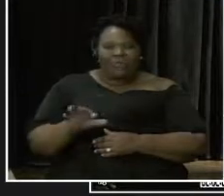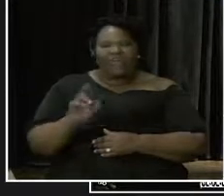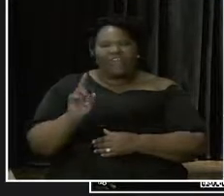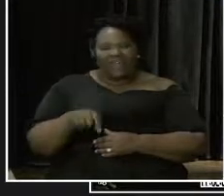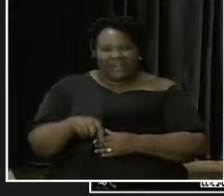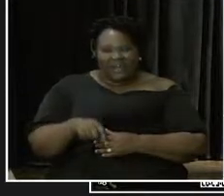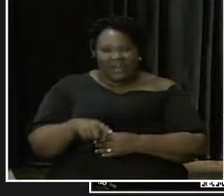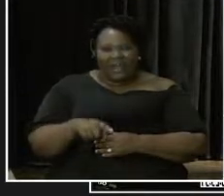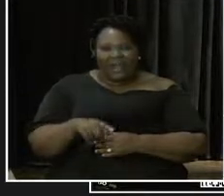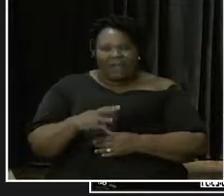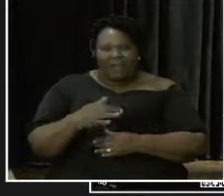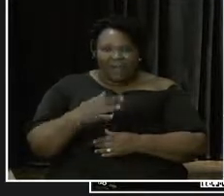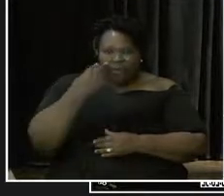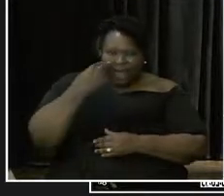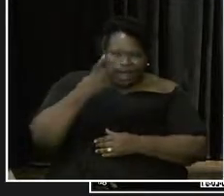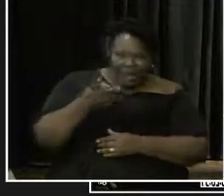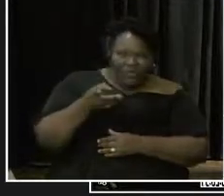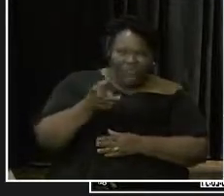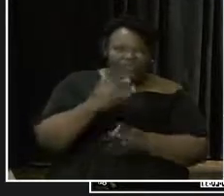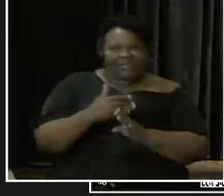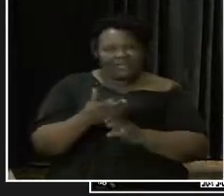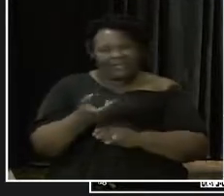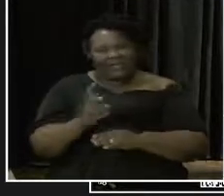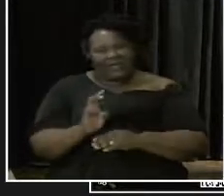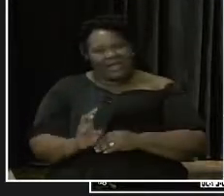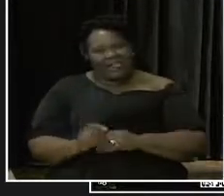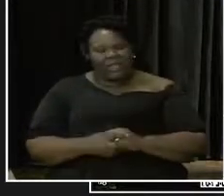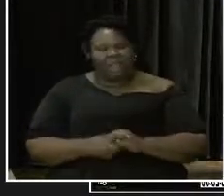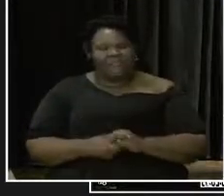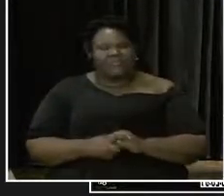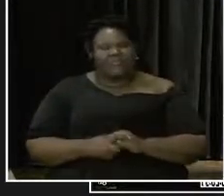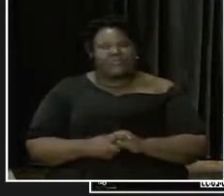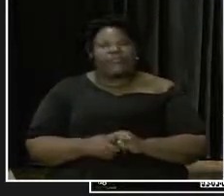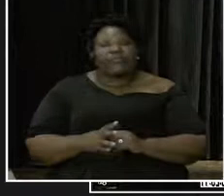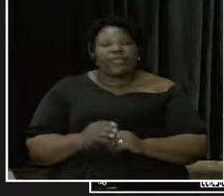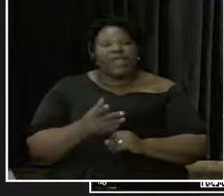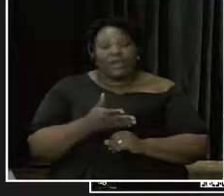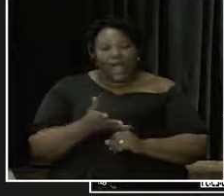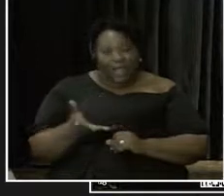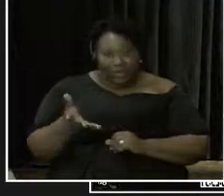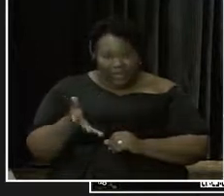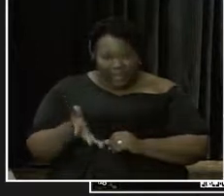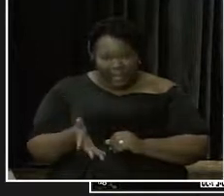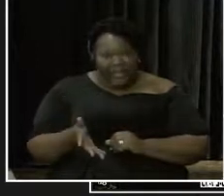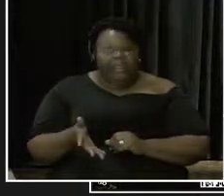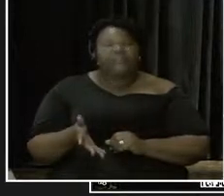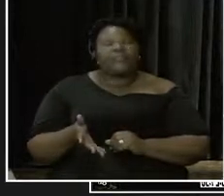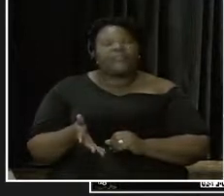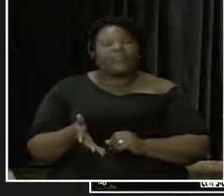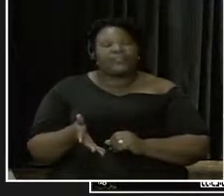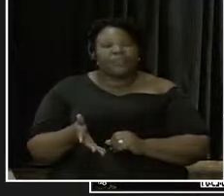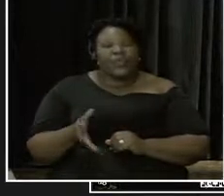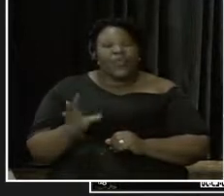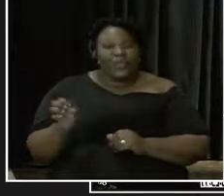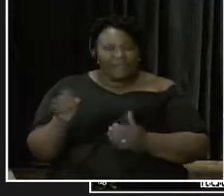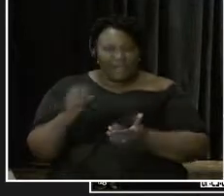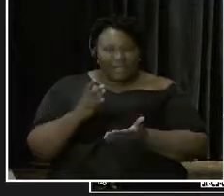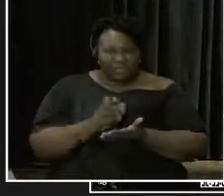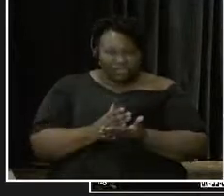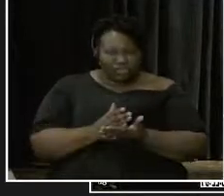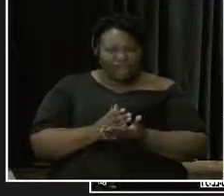their performance ranked. So in that regard, we are trying to make sure that we